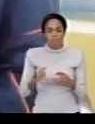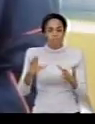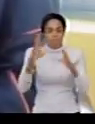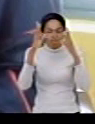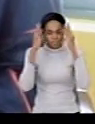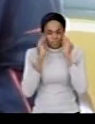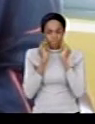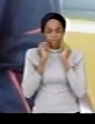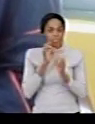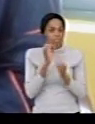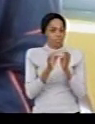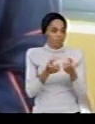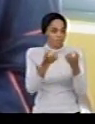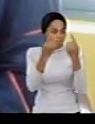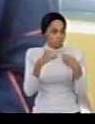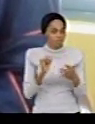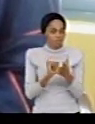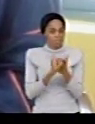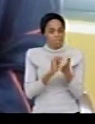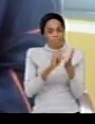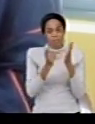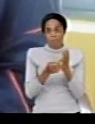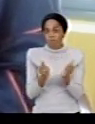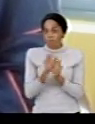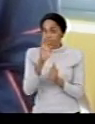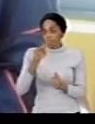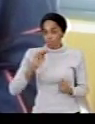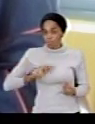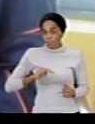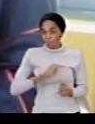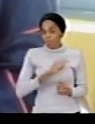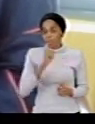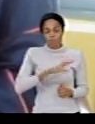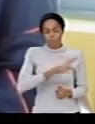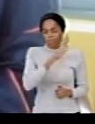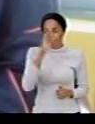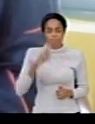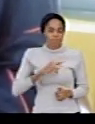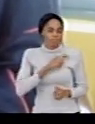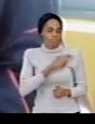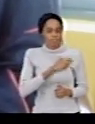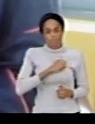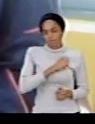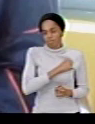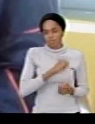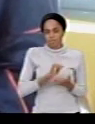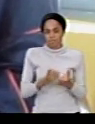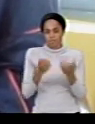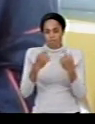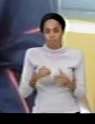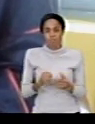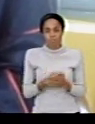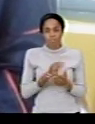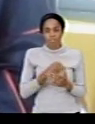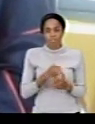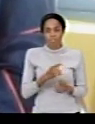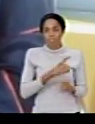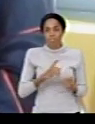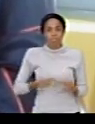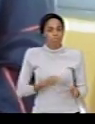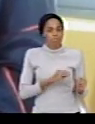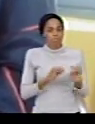you come to that program with your members, you will never regret coming. And the Lord will move in a tremendous